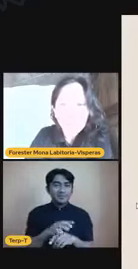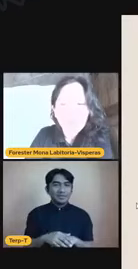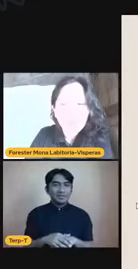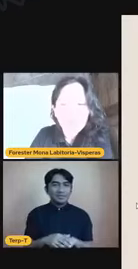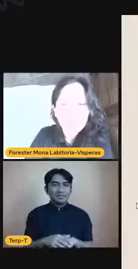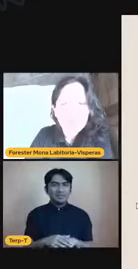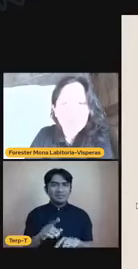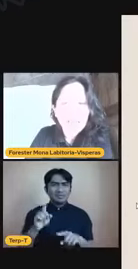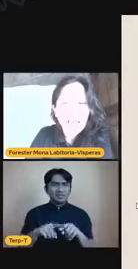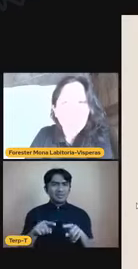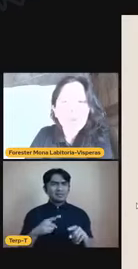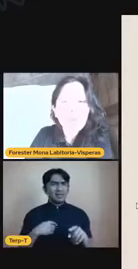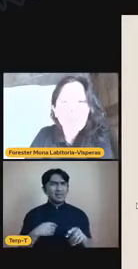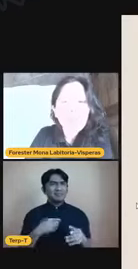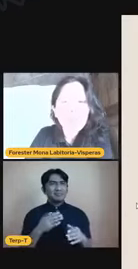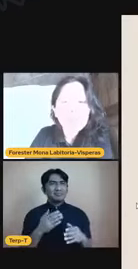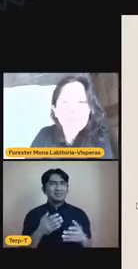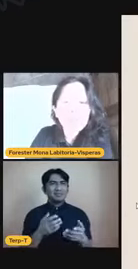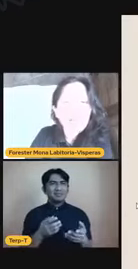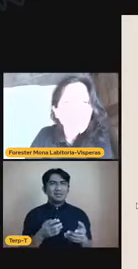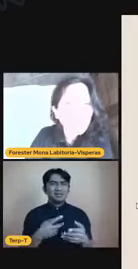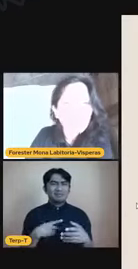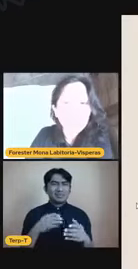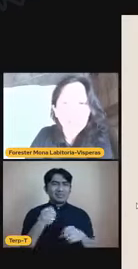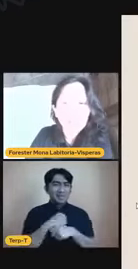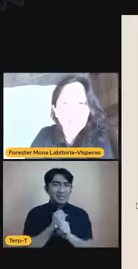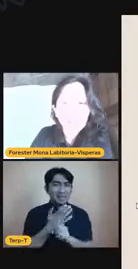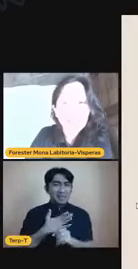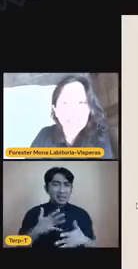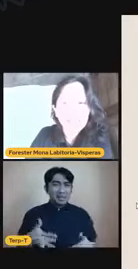designed my life like this. I could not have designed my